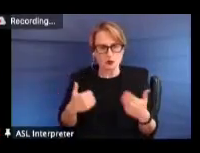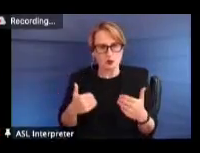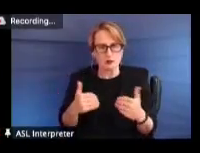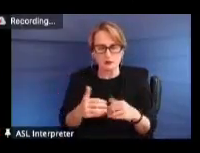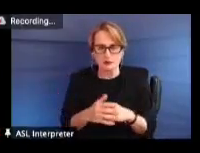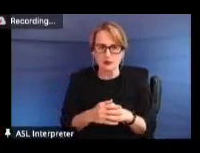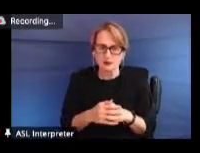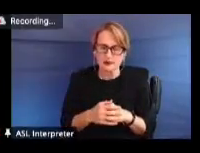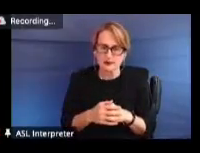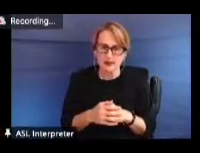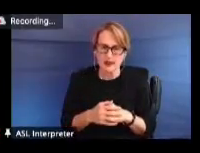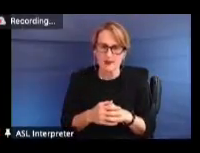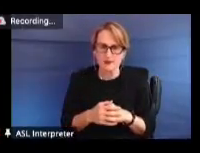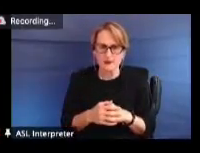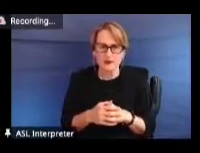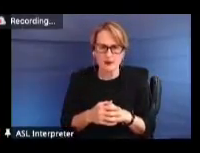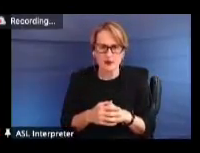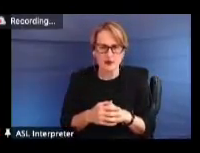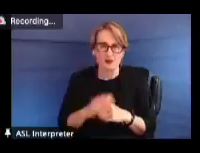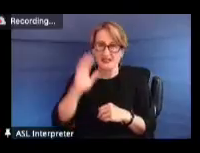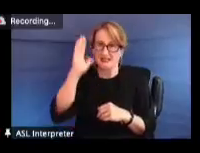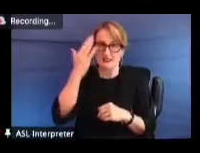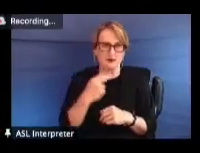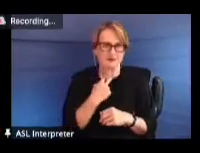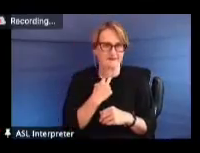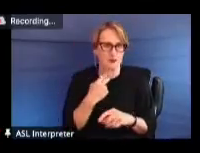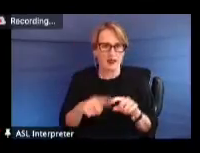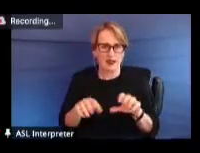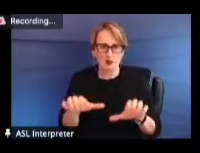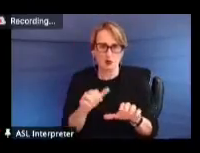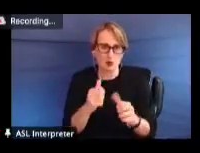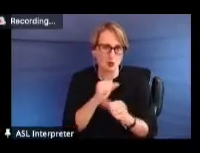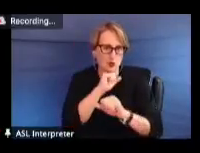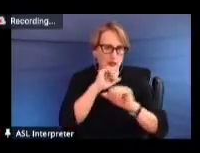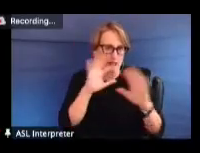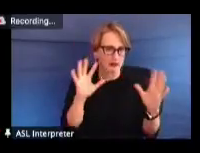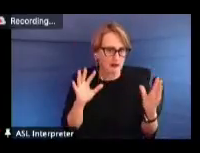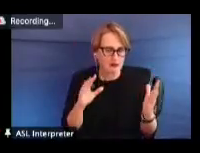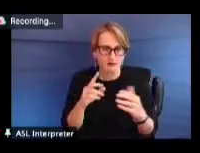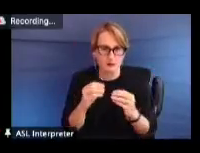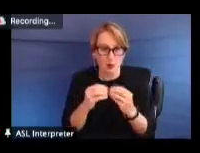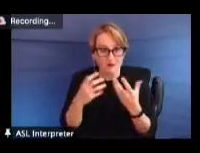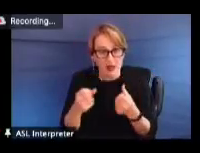like there's not much we can do about it at this point, unfortunately.